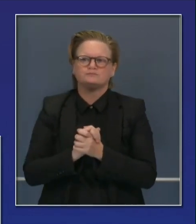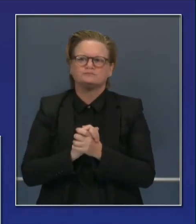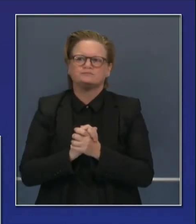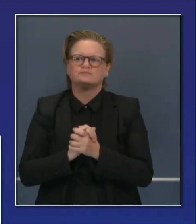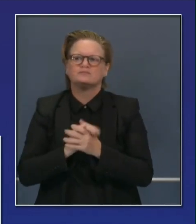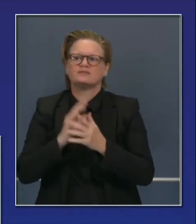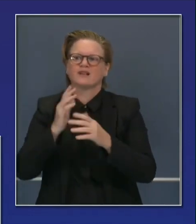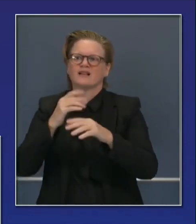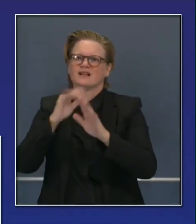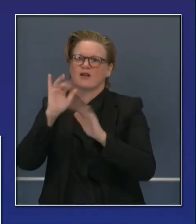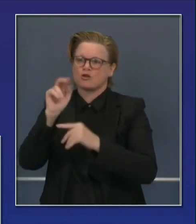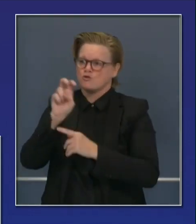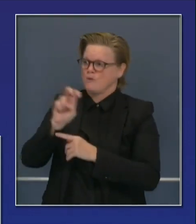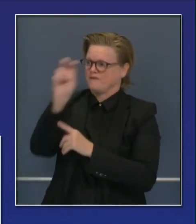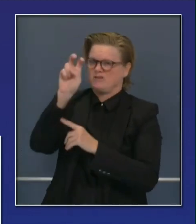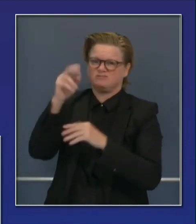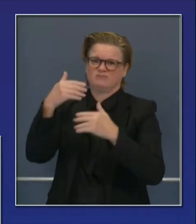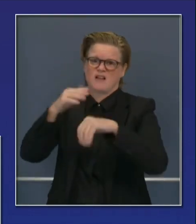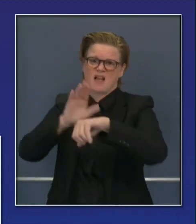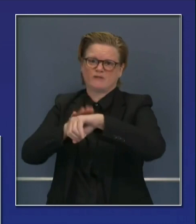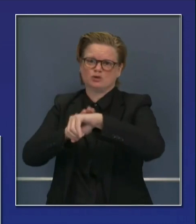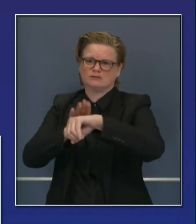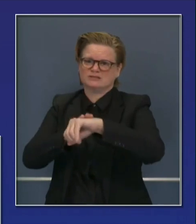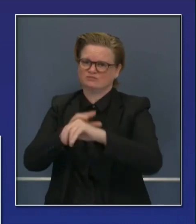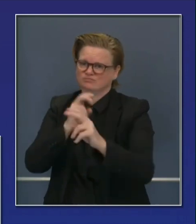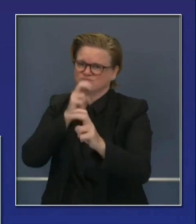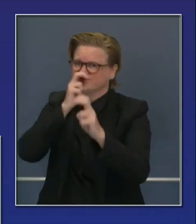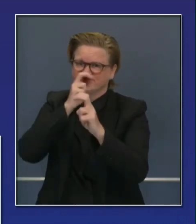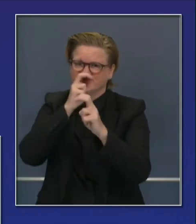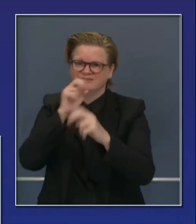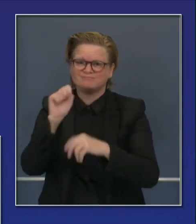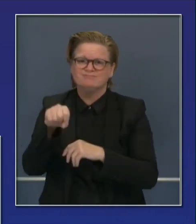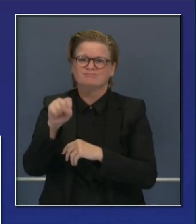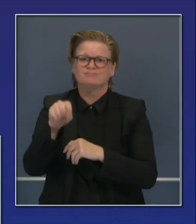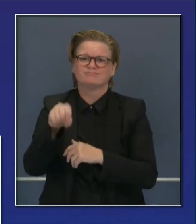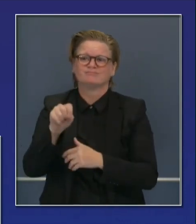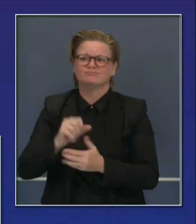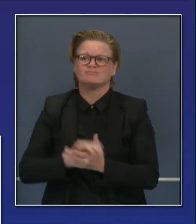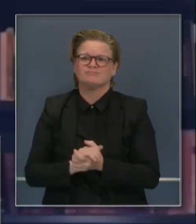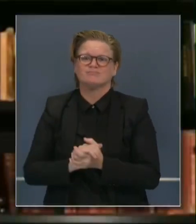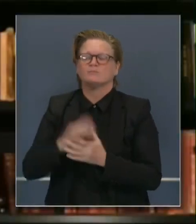though, of your question, I certainly respect. And Dr. Galley, thank you for your response.